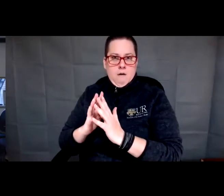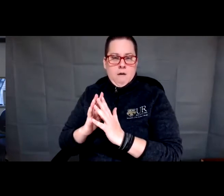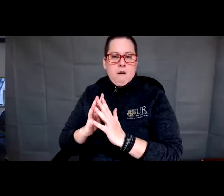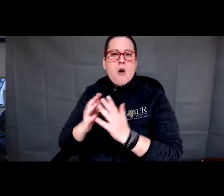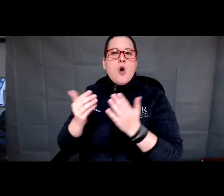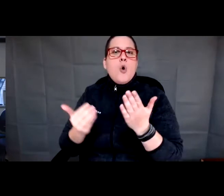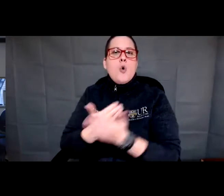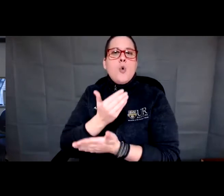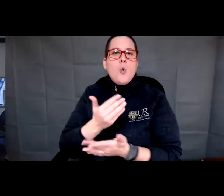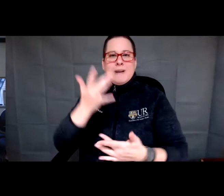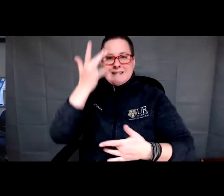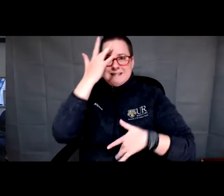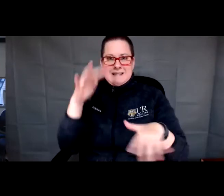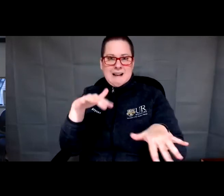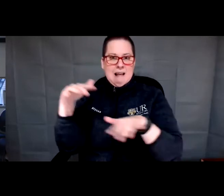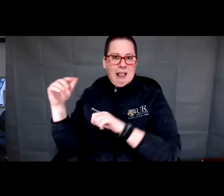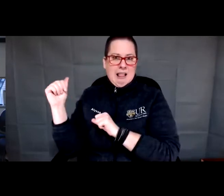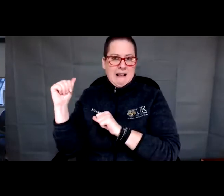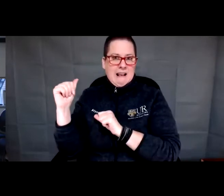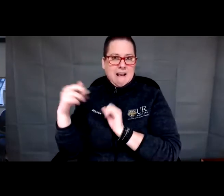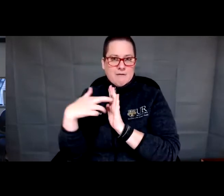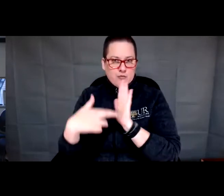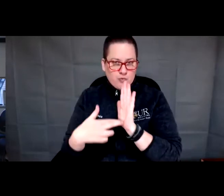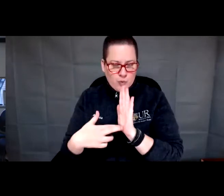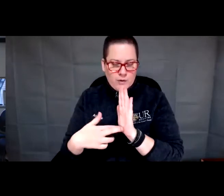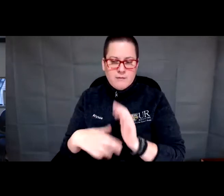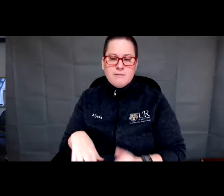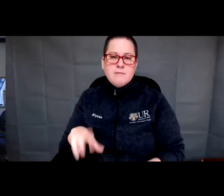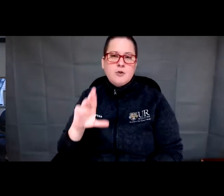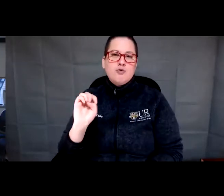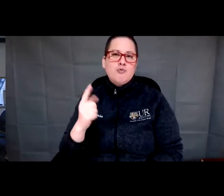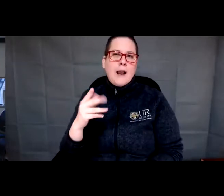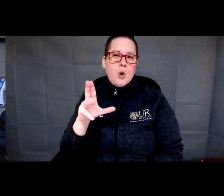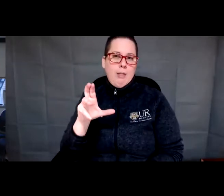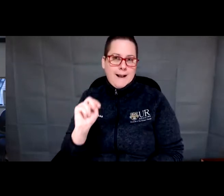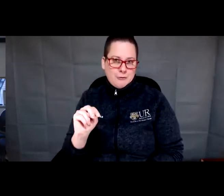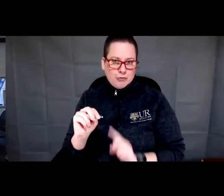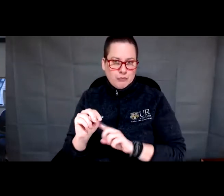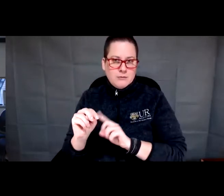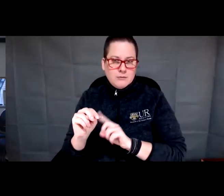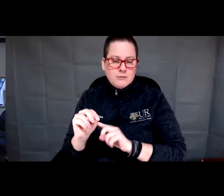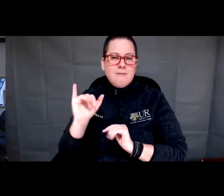leave regulation, and that regulation is going to be